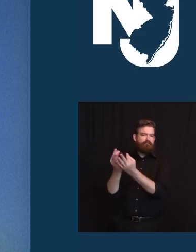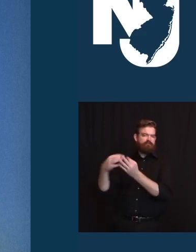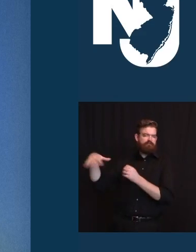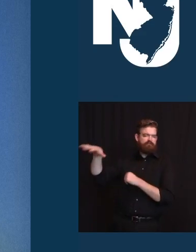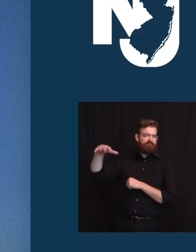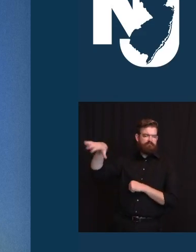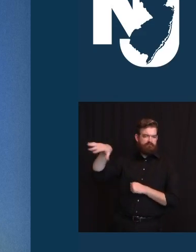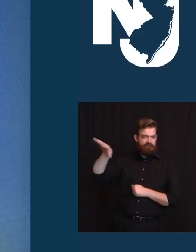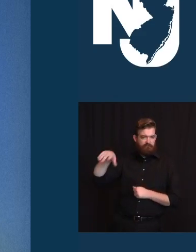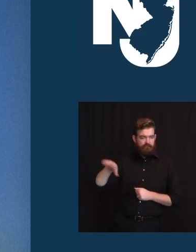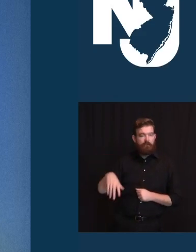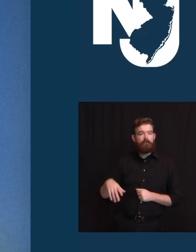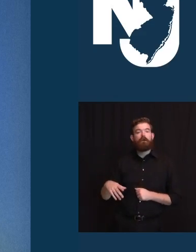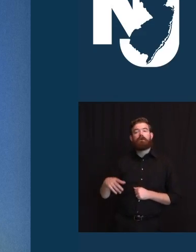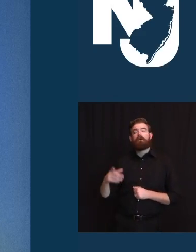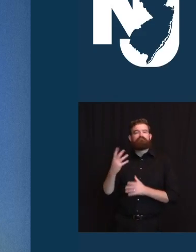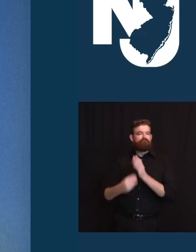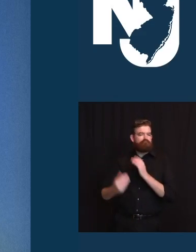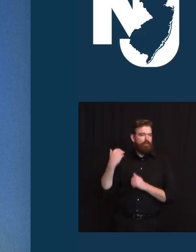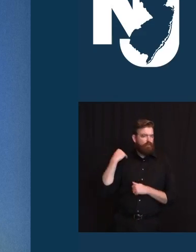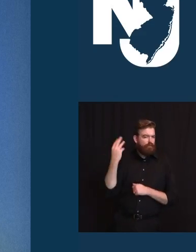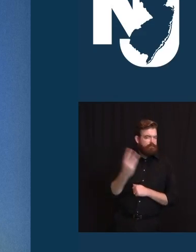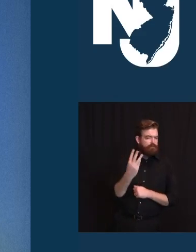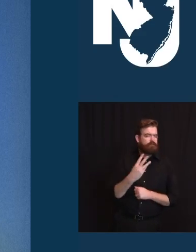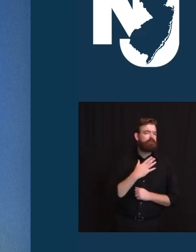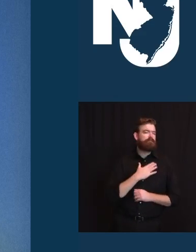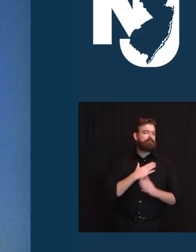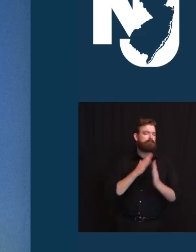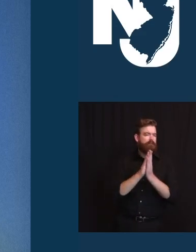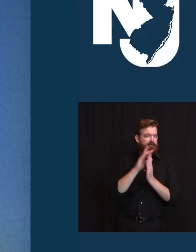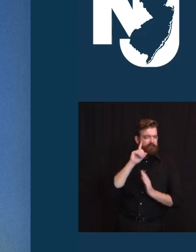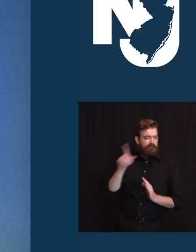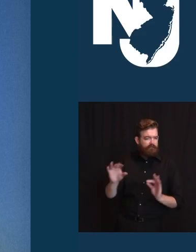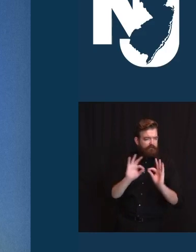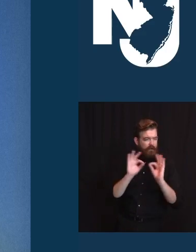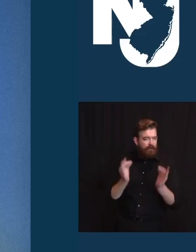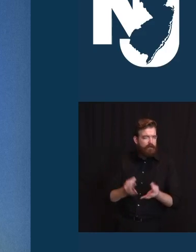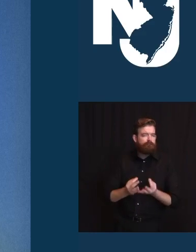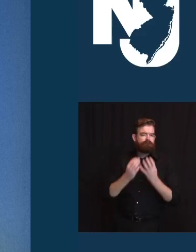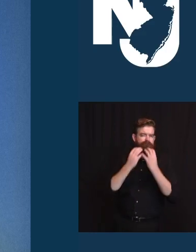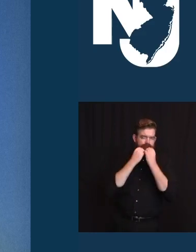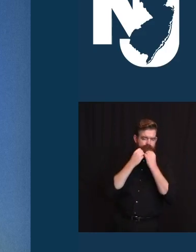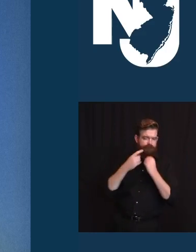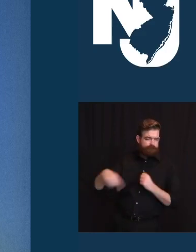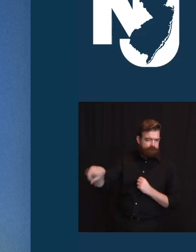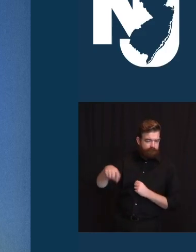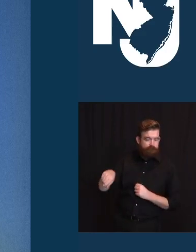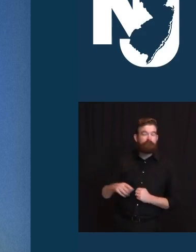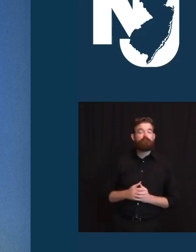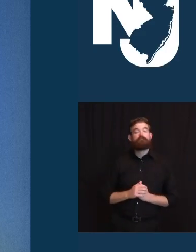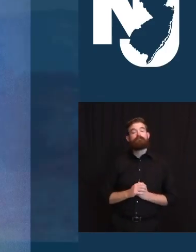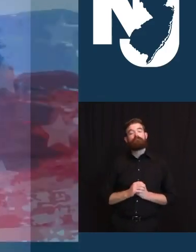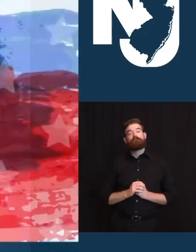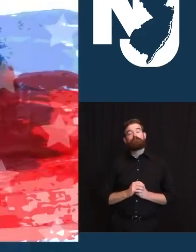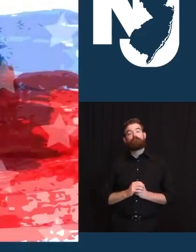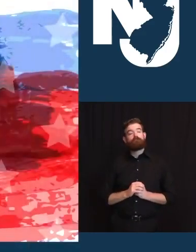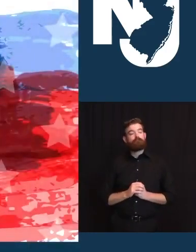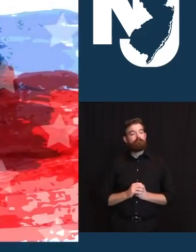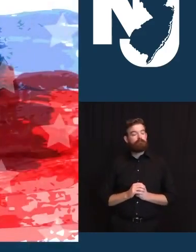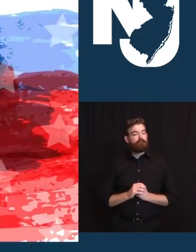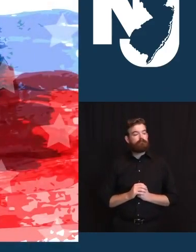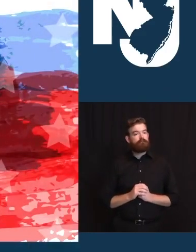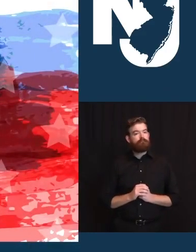keep John and Pam and their family, John's memory, and Pam and her family in your prayers. So on Monday, may I ask you a favor? Take a